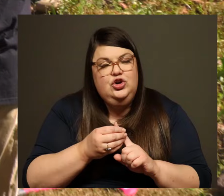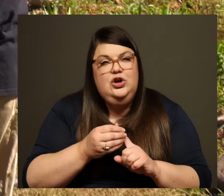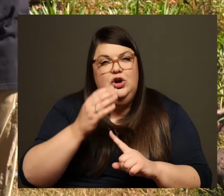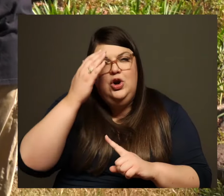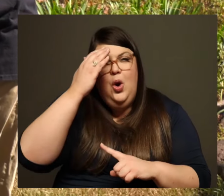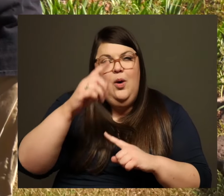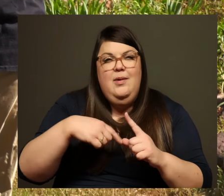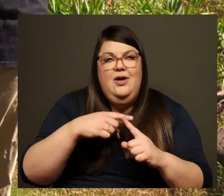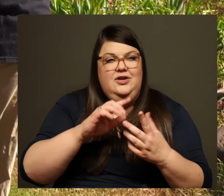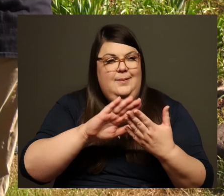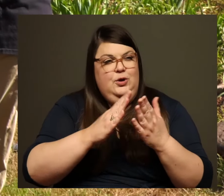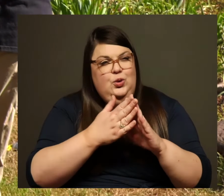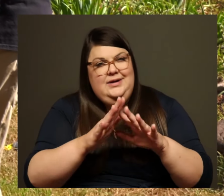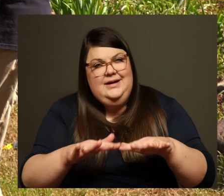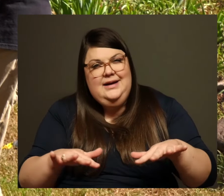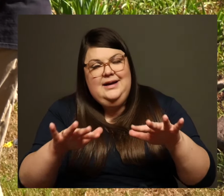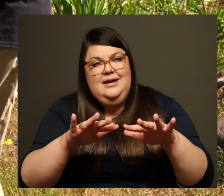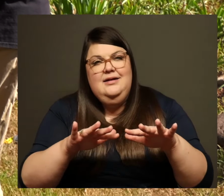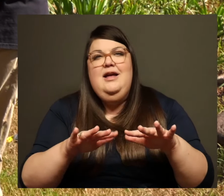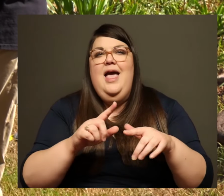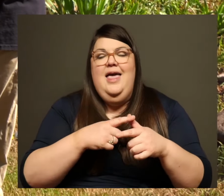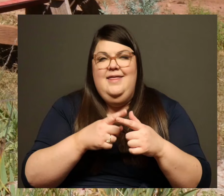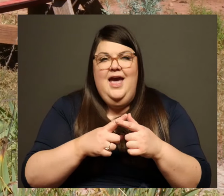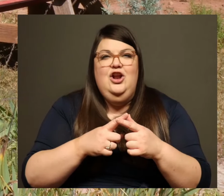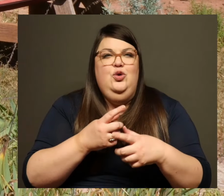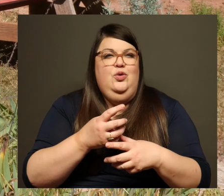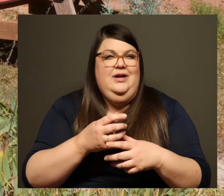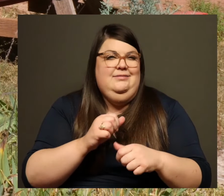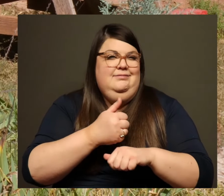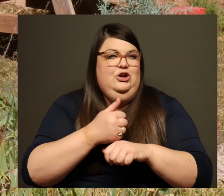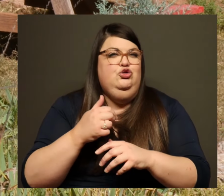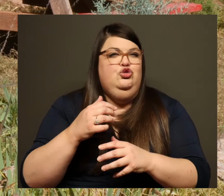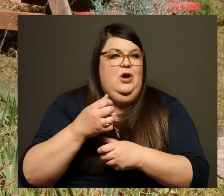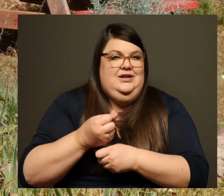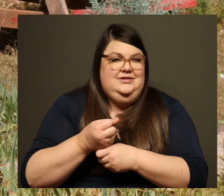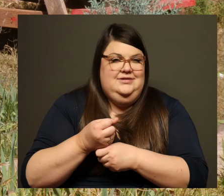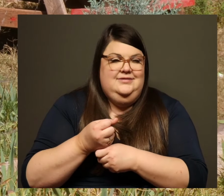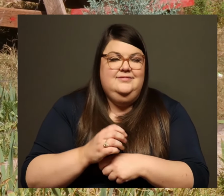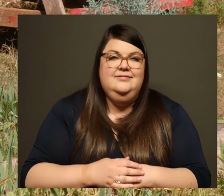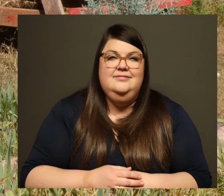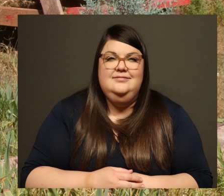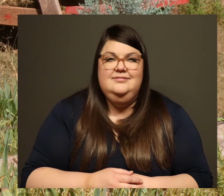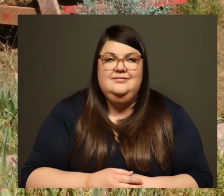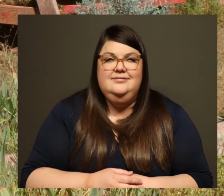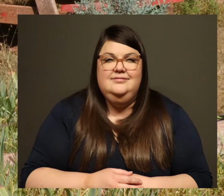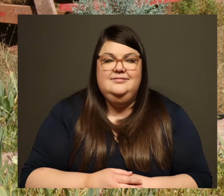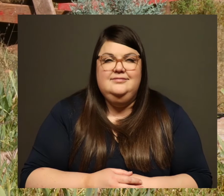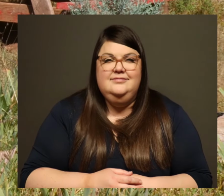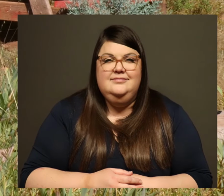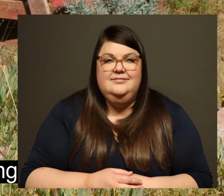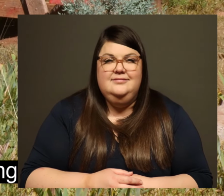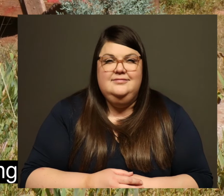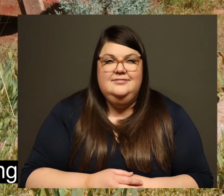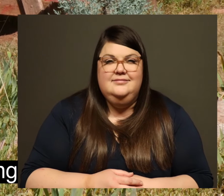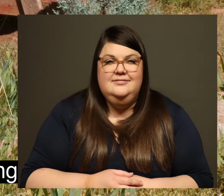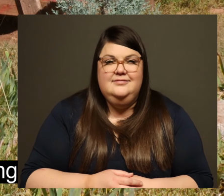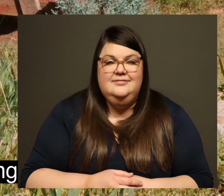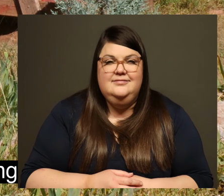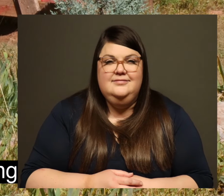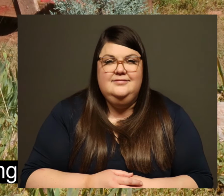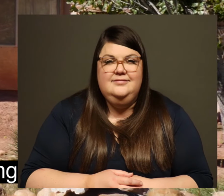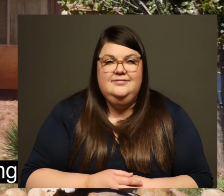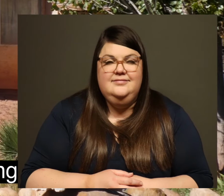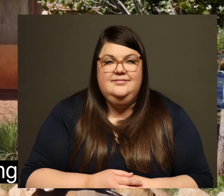little bit about the community. That way you can build trust with the people. I'm back in Carrizo checking in on Thomas. We are